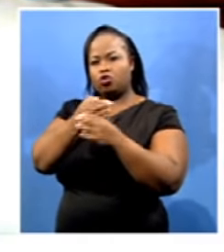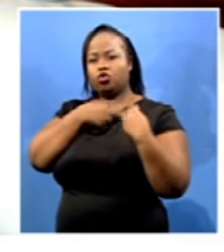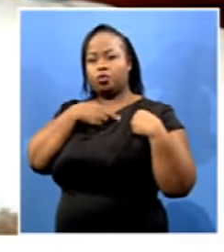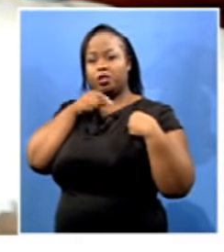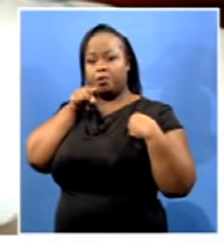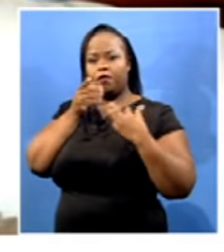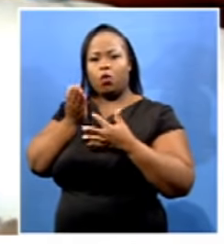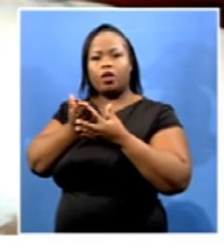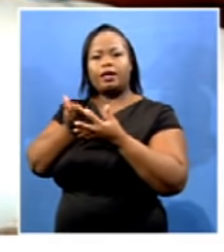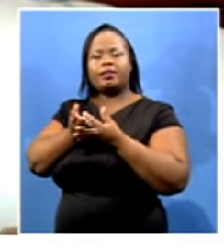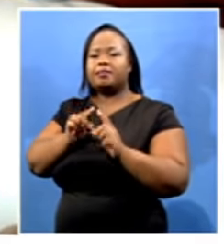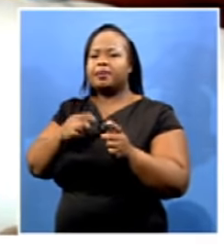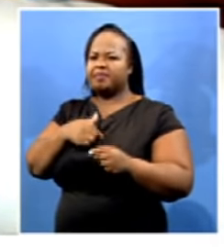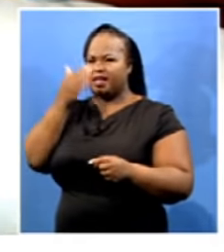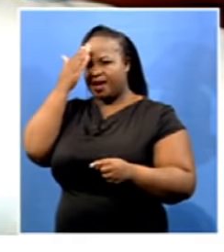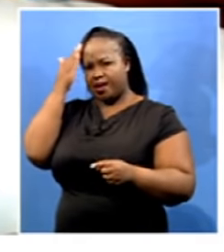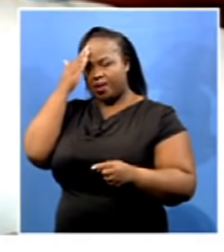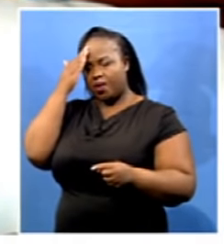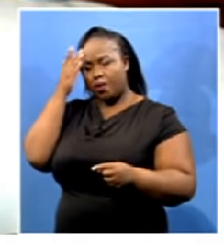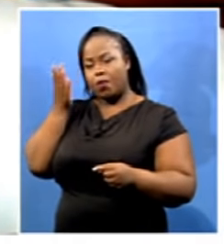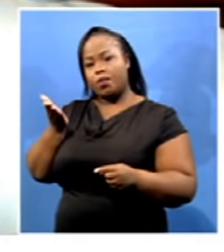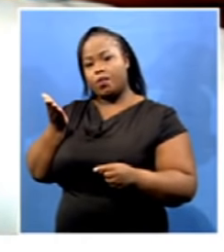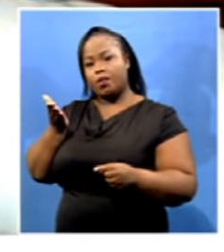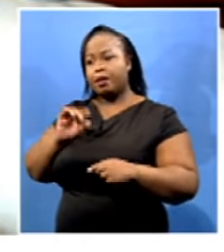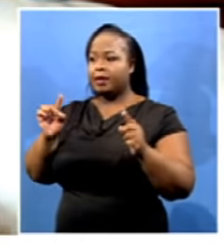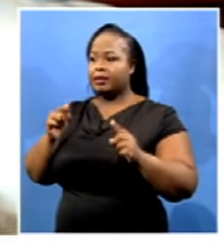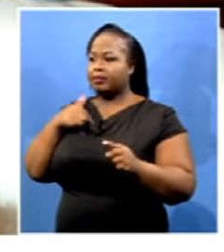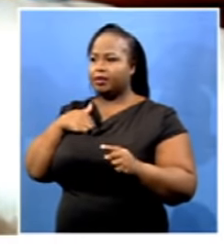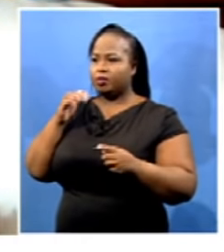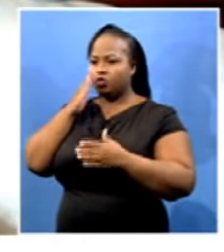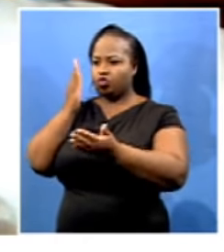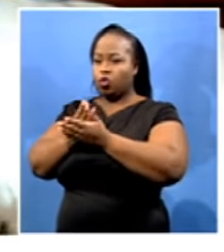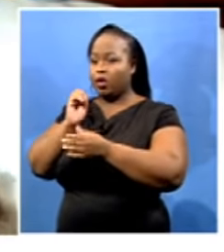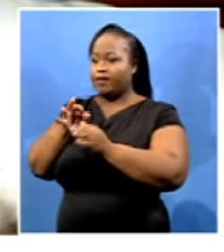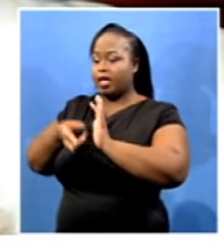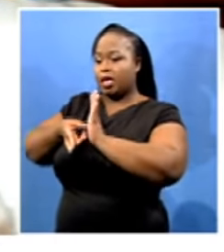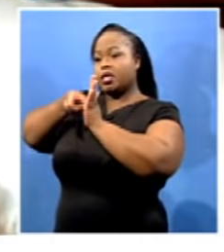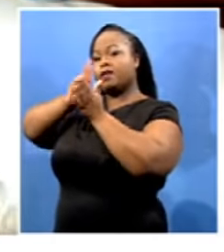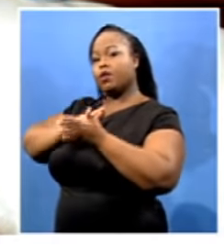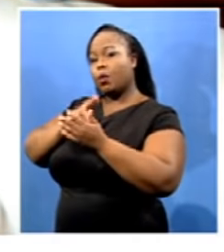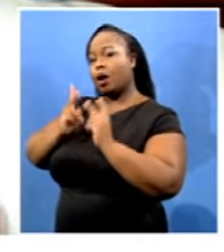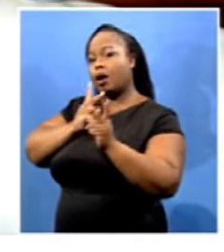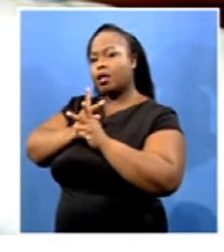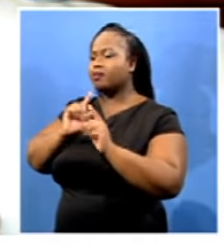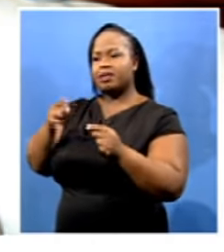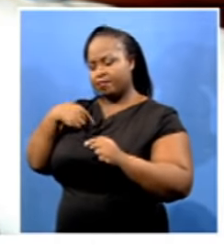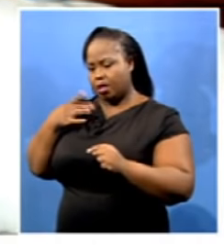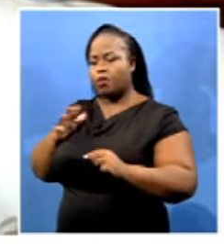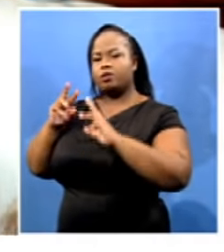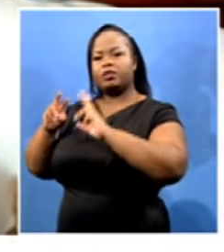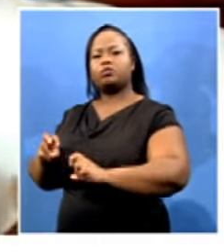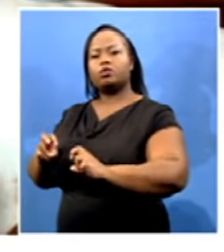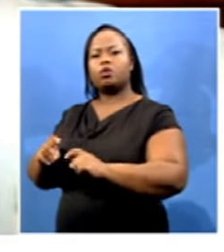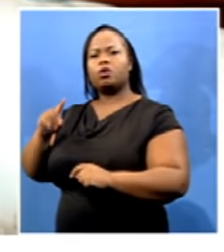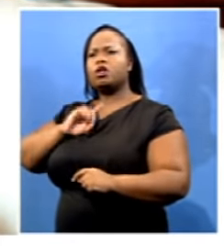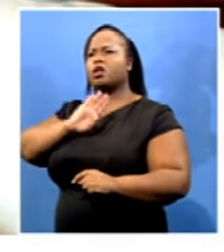do understand that it can be, I'm not entirely sure it can be reviewed, but I certainly want an investigation into the parole